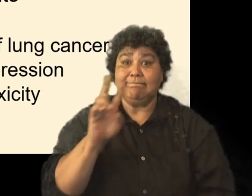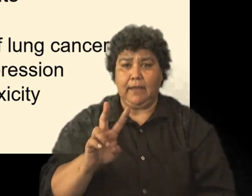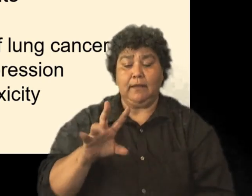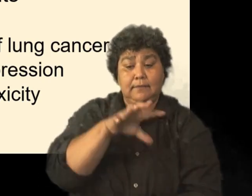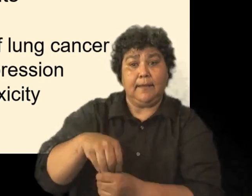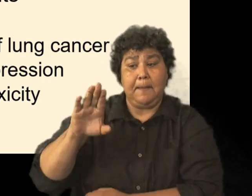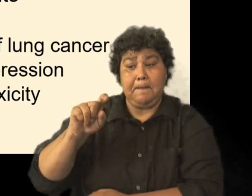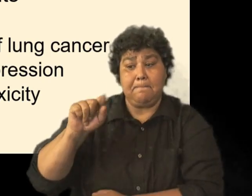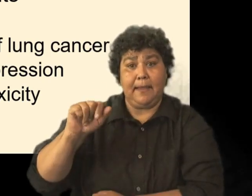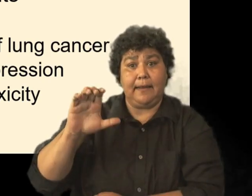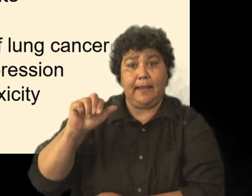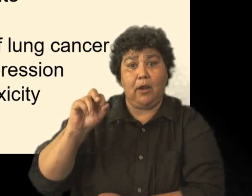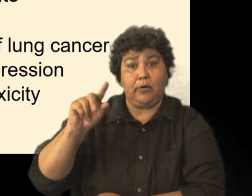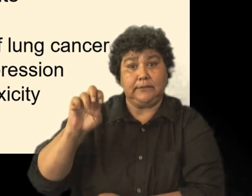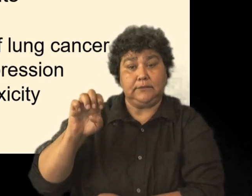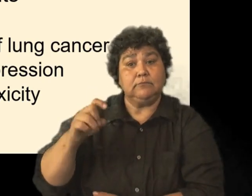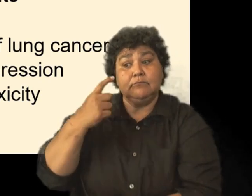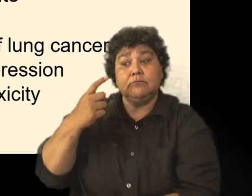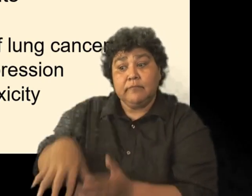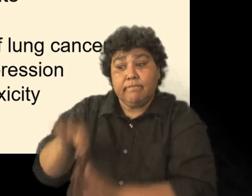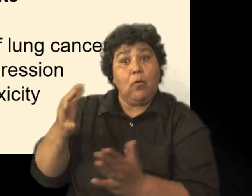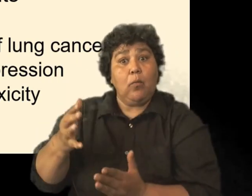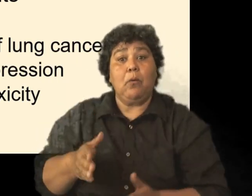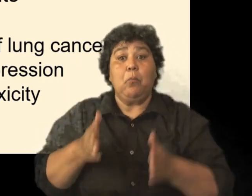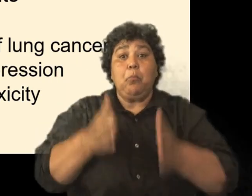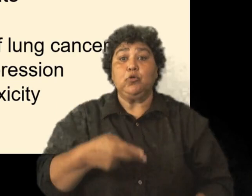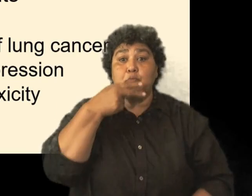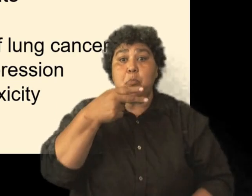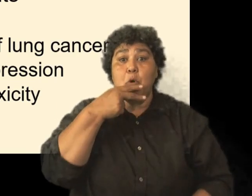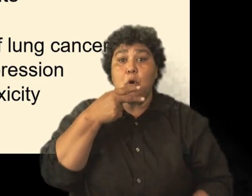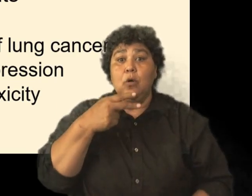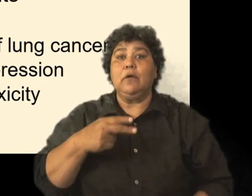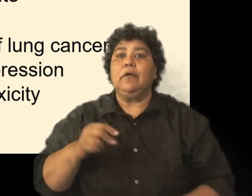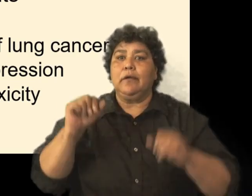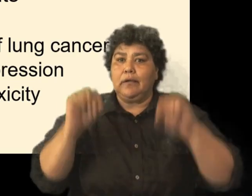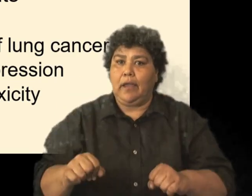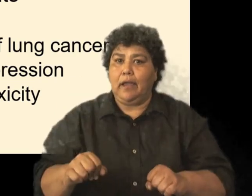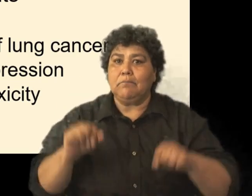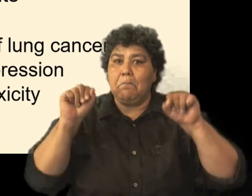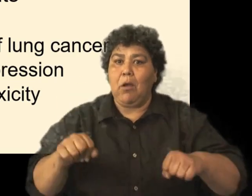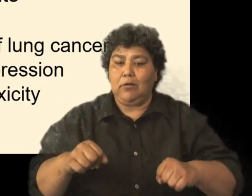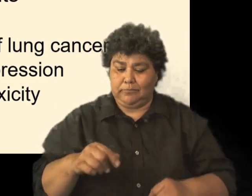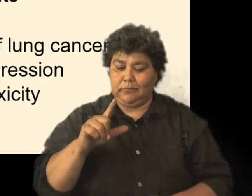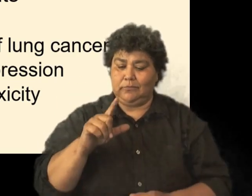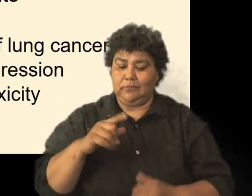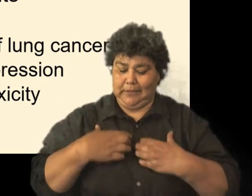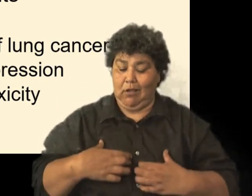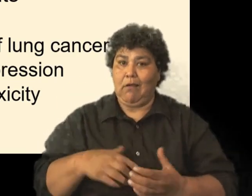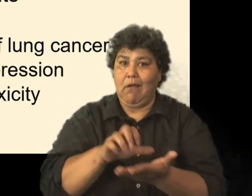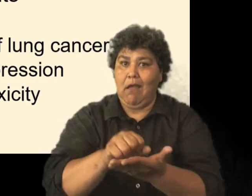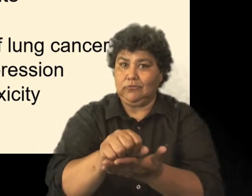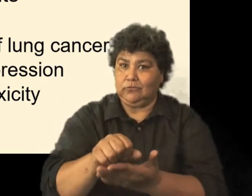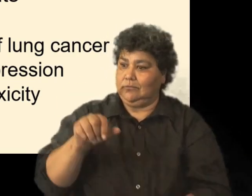cancer in smokers. Omega-3 fatty acids increase the risk of depression. Some